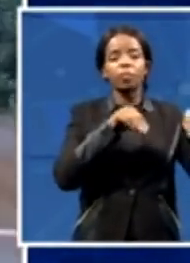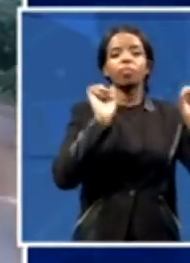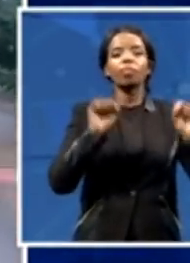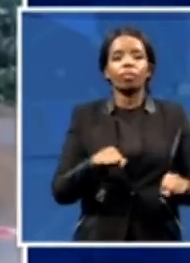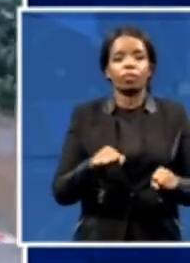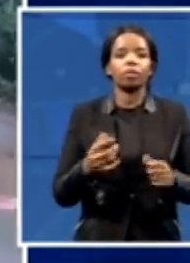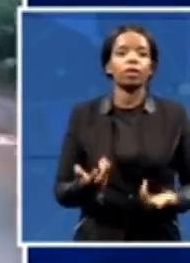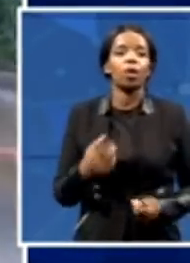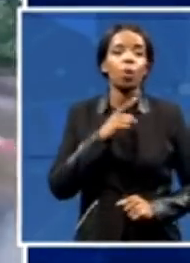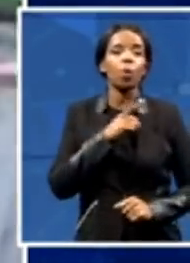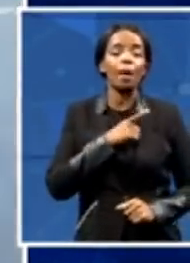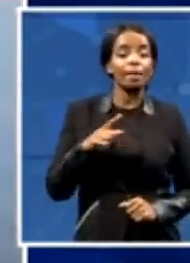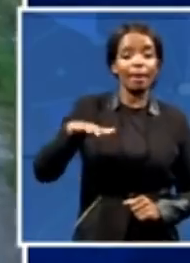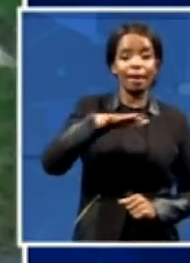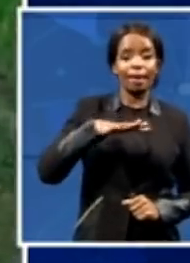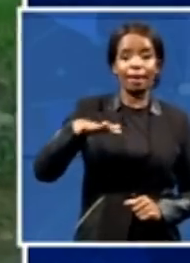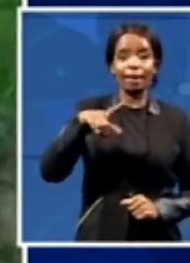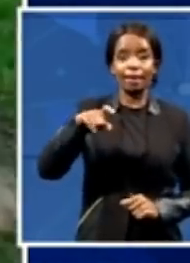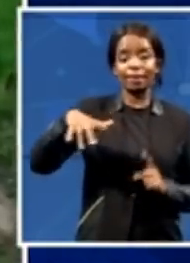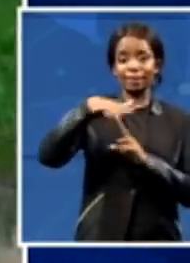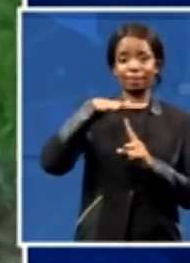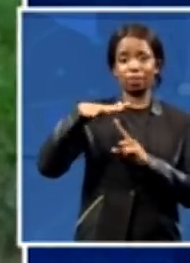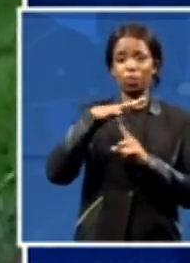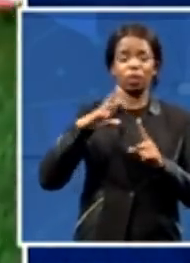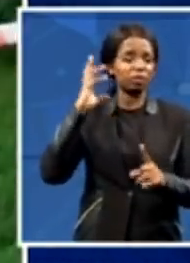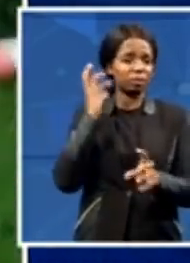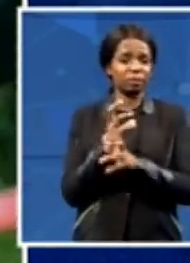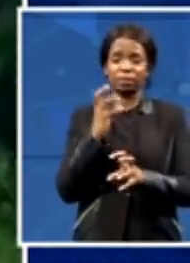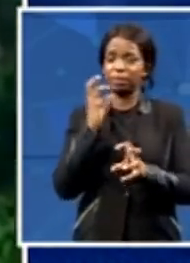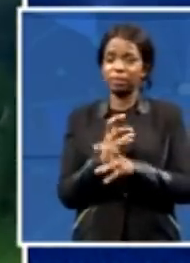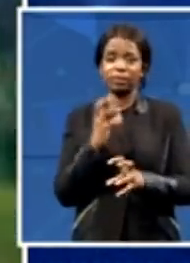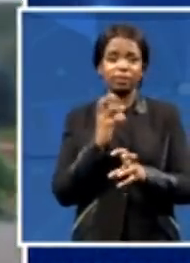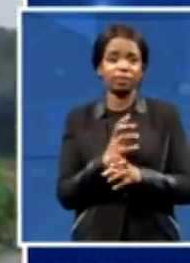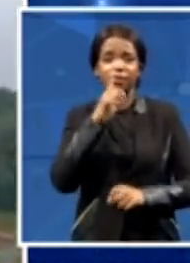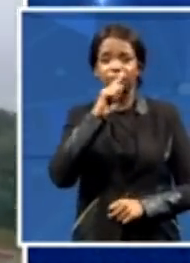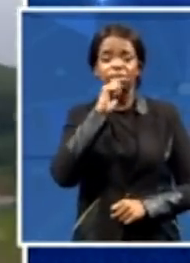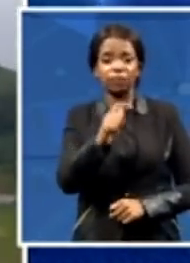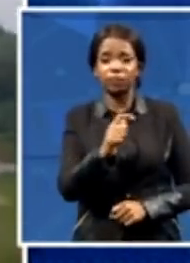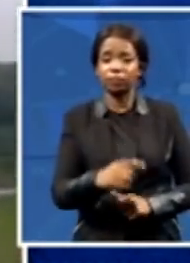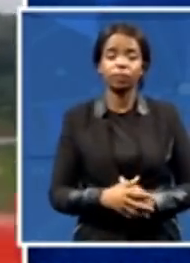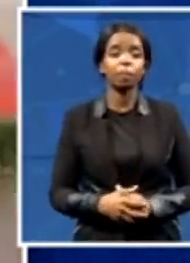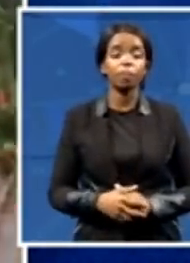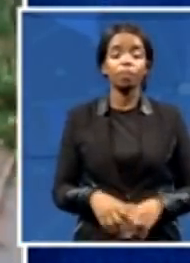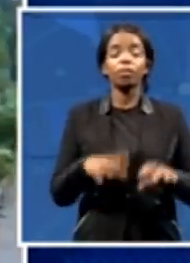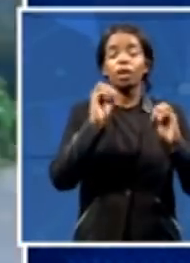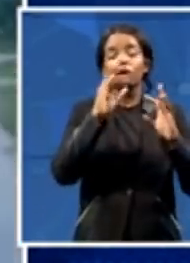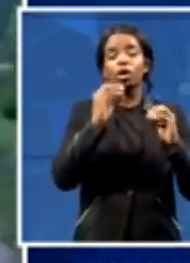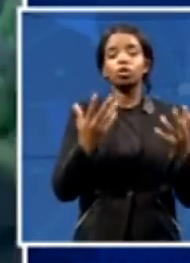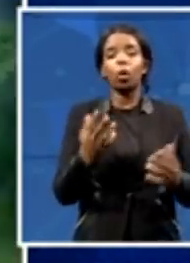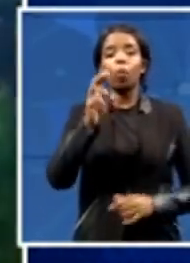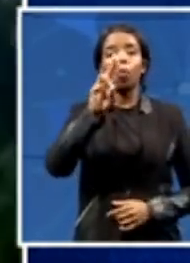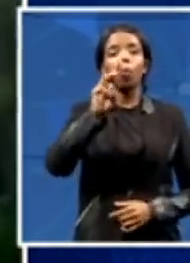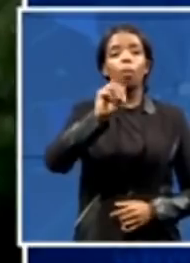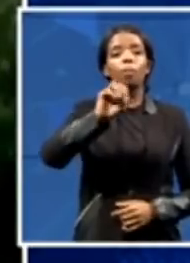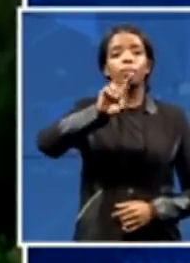the situation is very difficult, if one can say so. So the Umgeni River, yes, indeed, it does